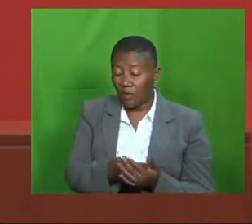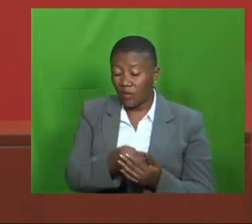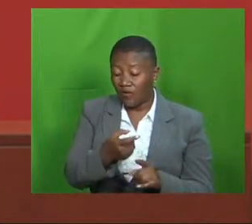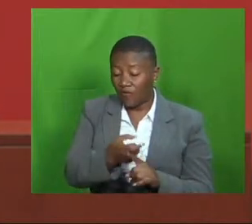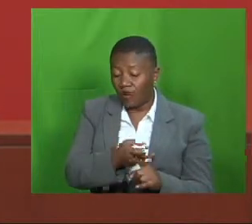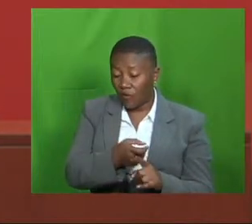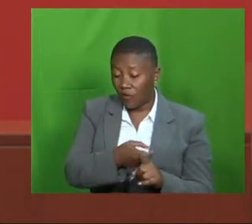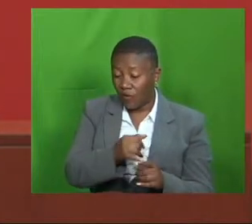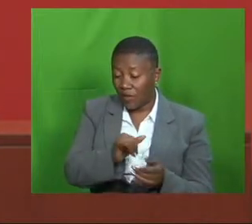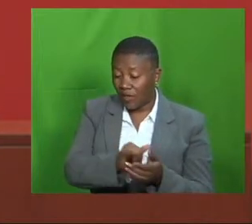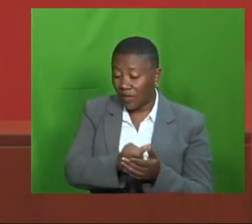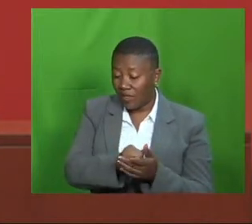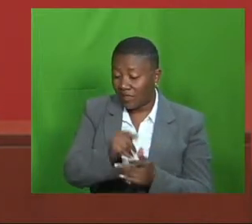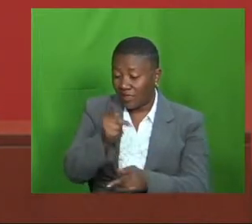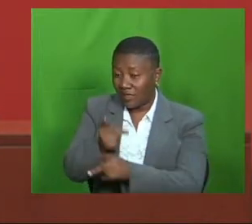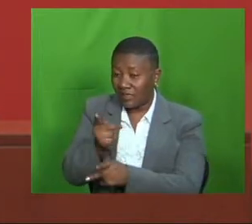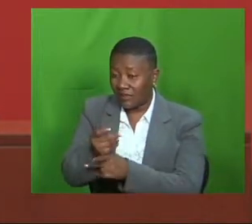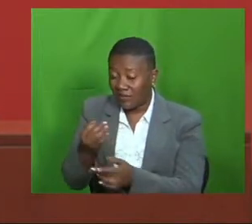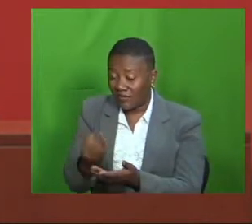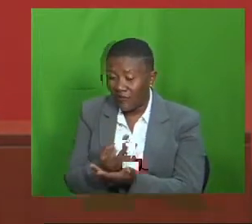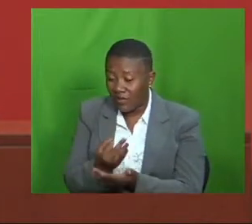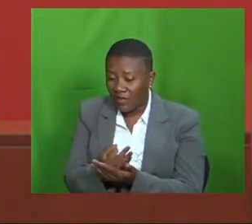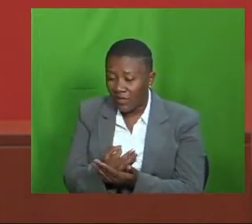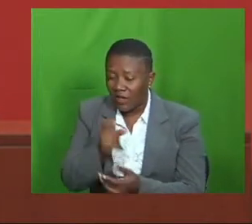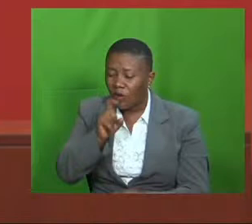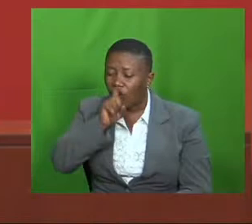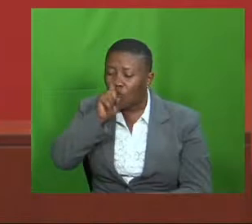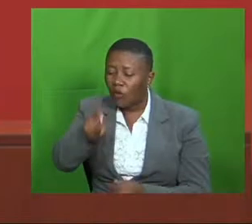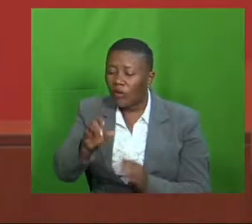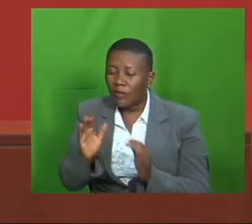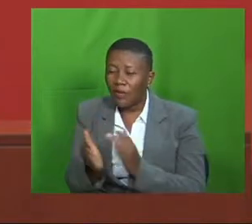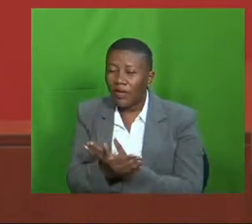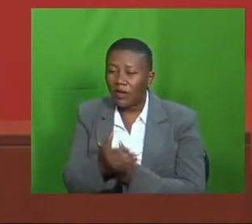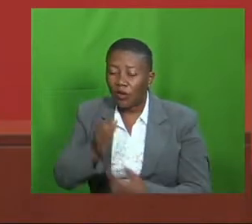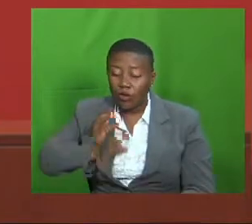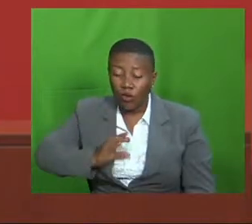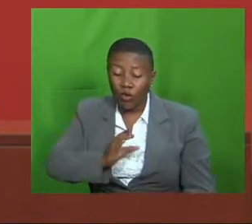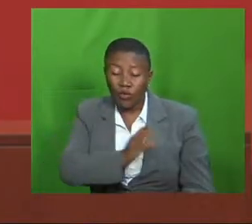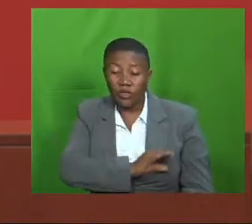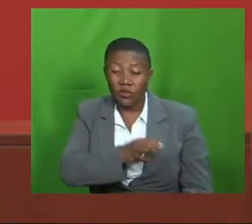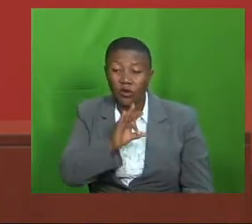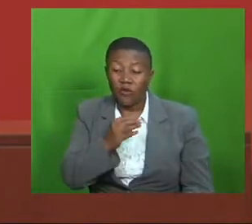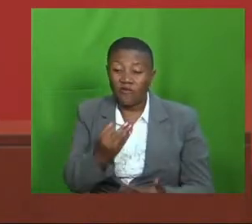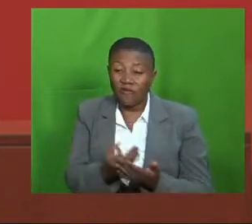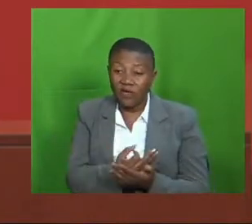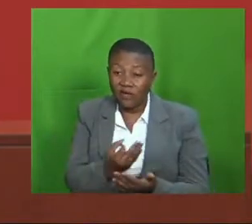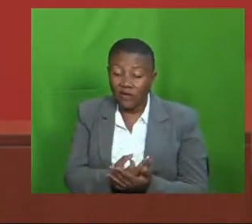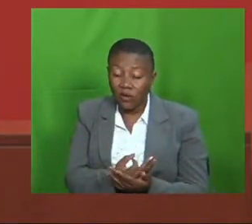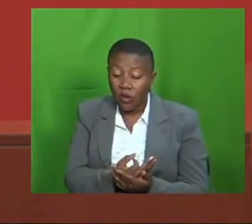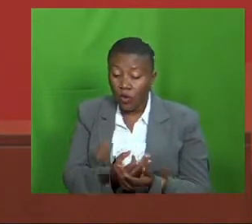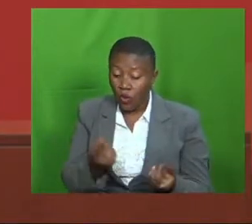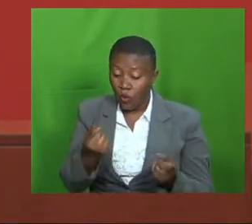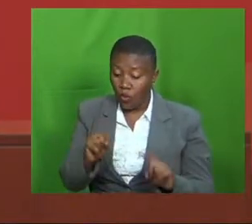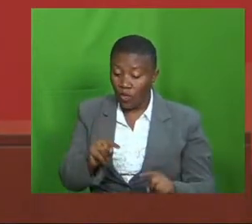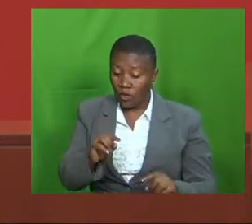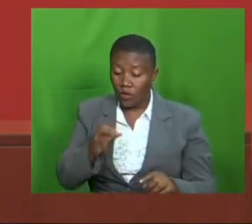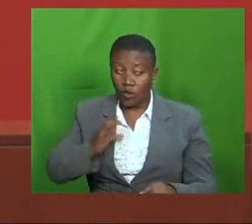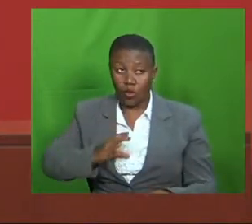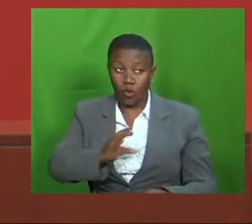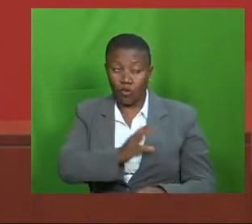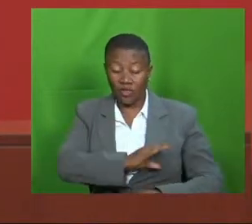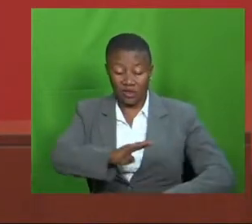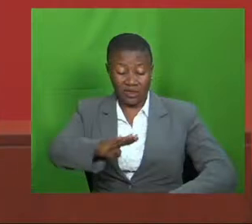be authorized by the Committee for Finance once the committee is satisfied that there